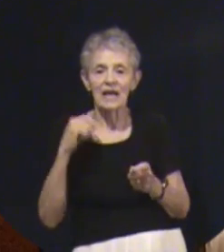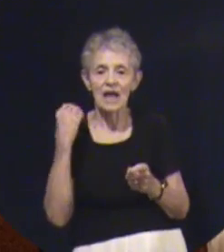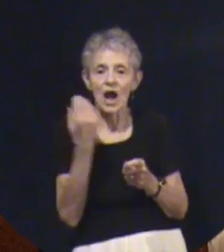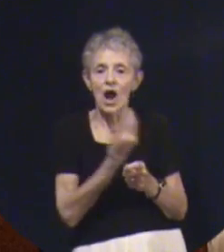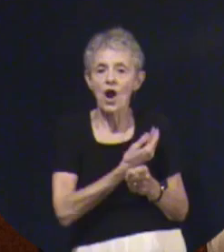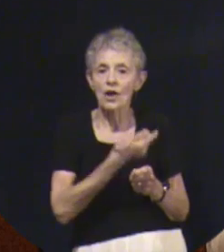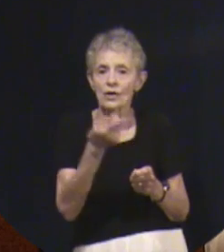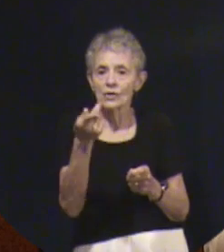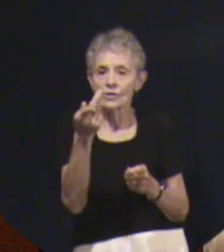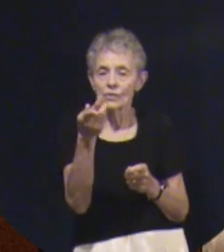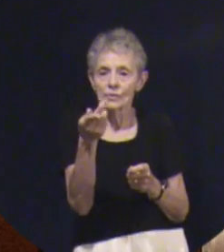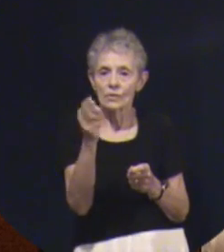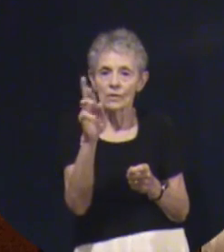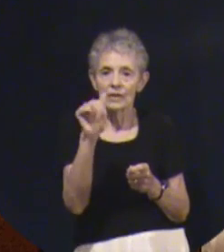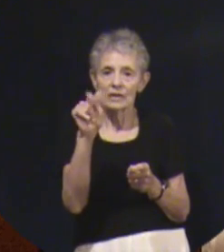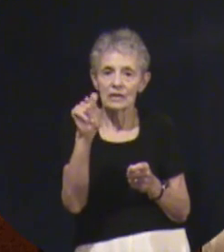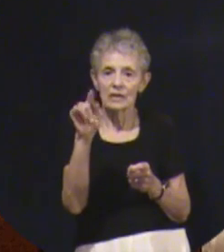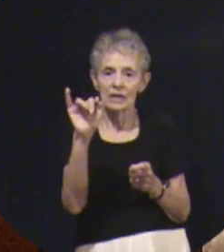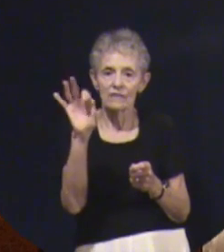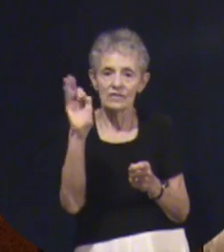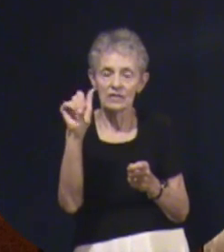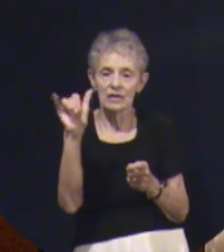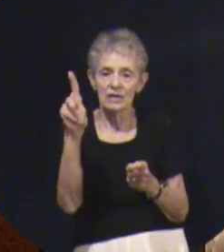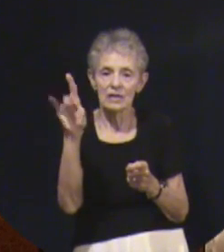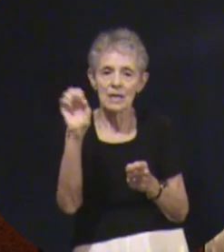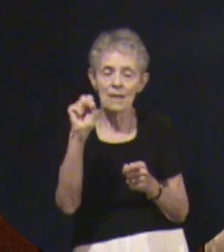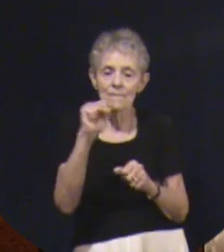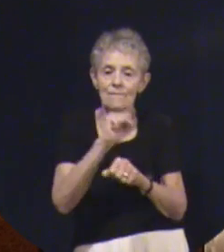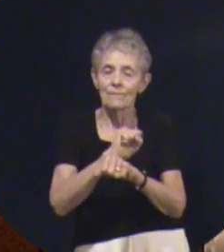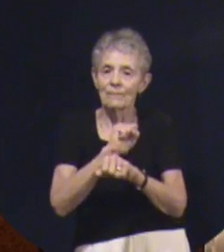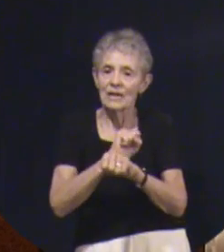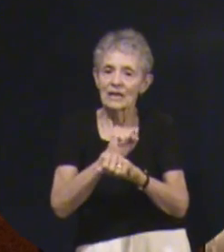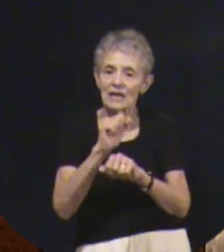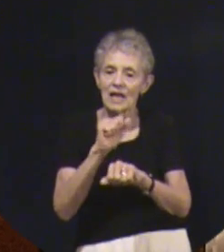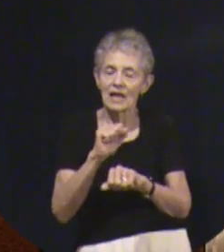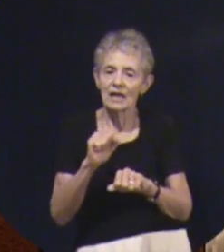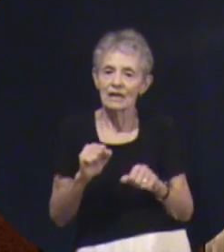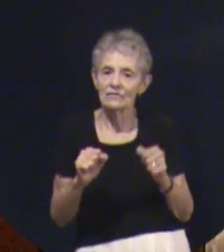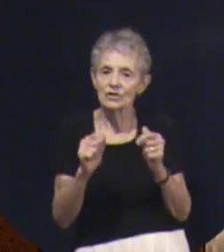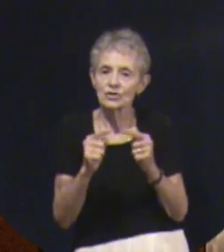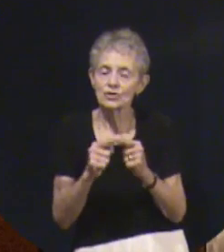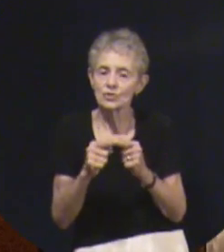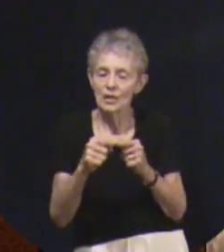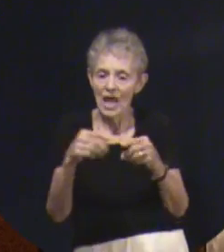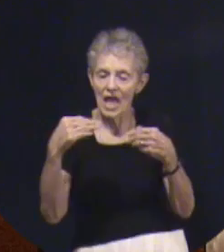and make an effort required to attain what we want out of life.